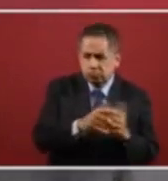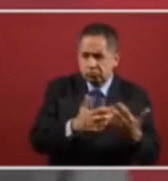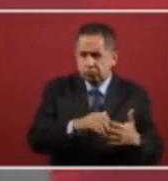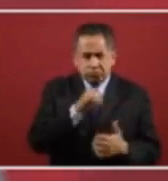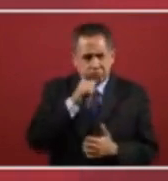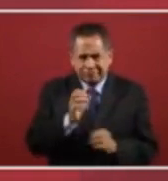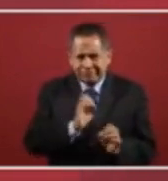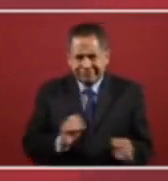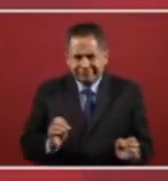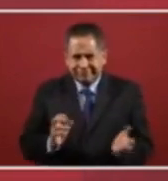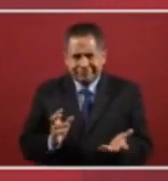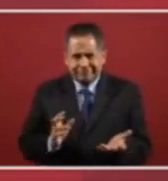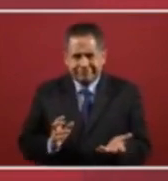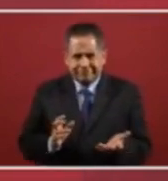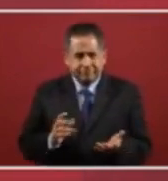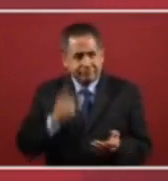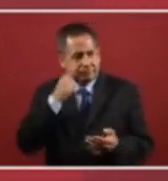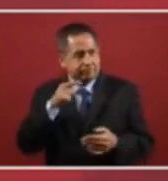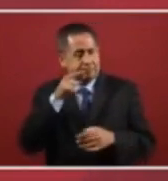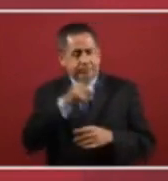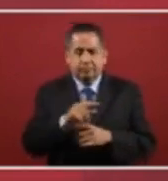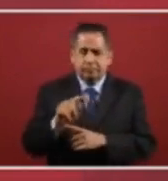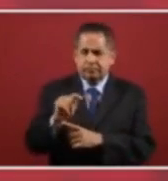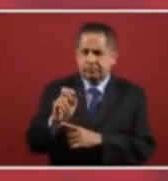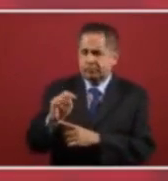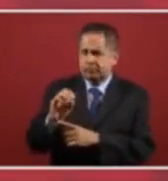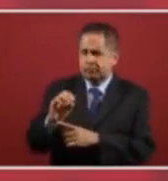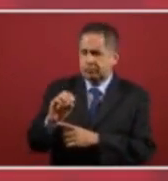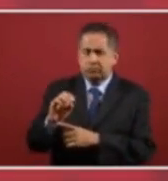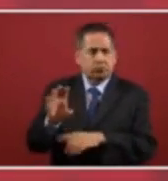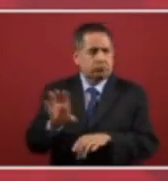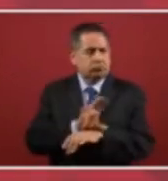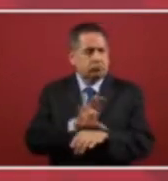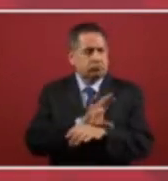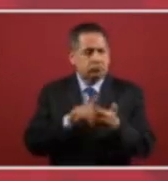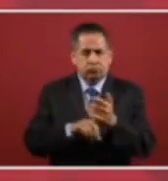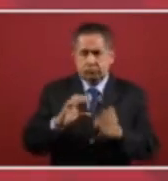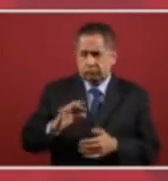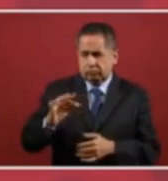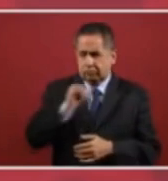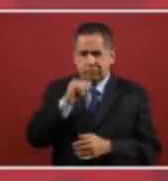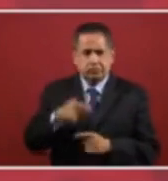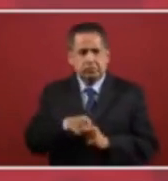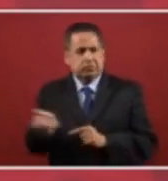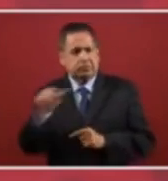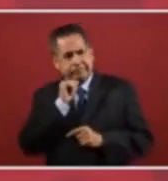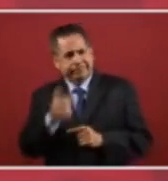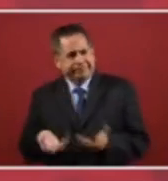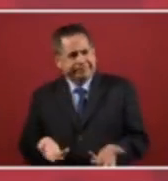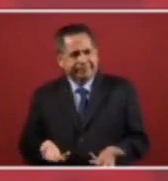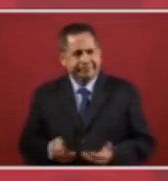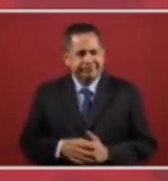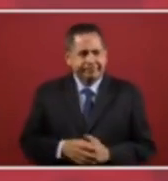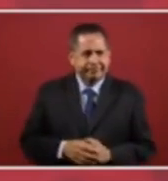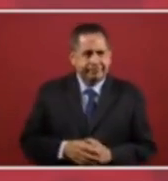it to any plant or thermoelectric plant from the electrical company.